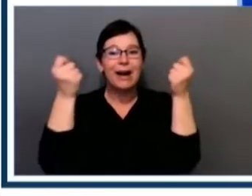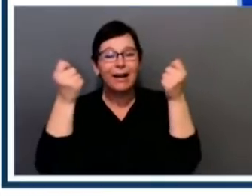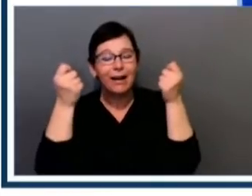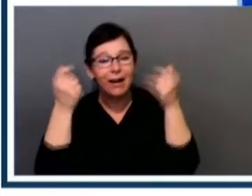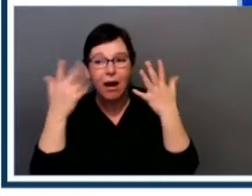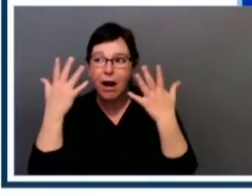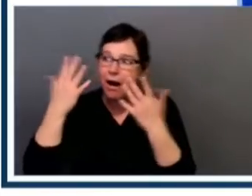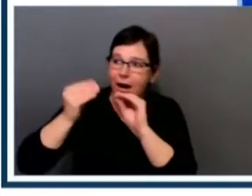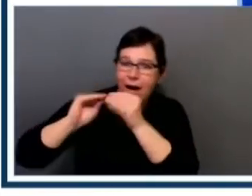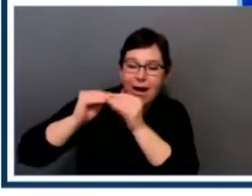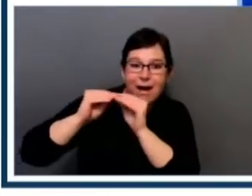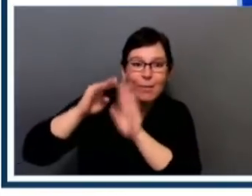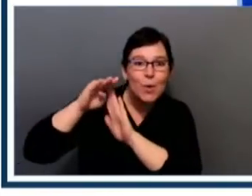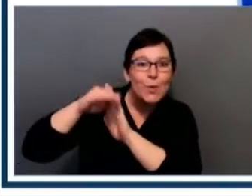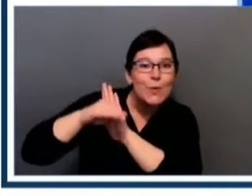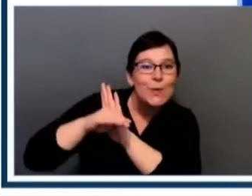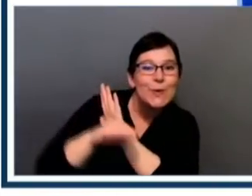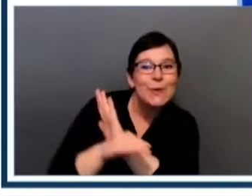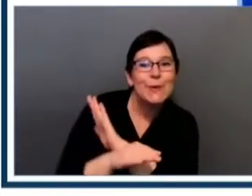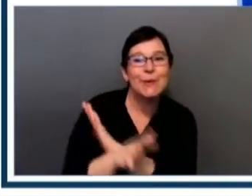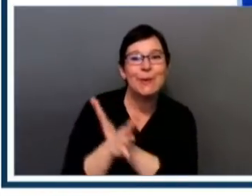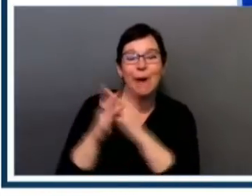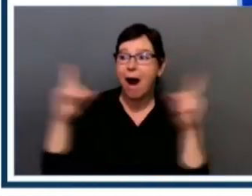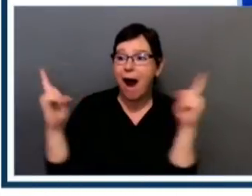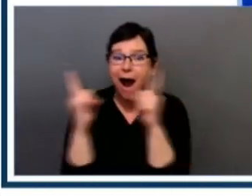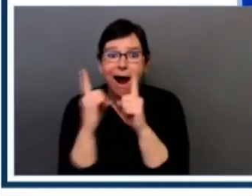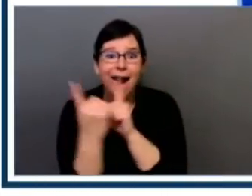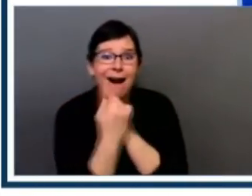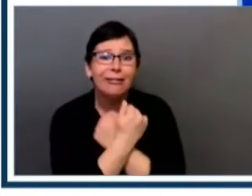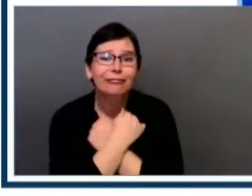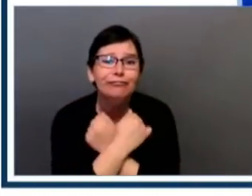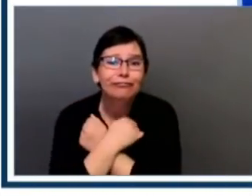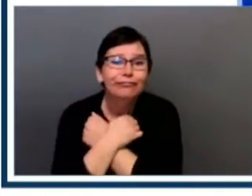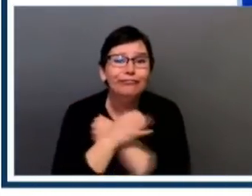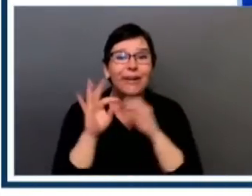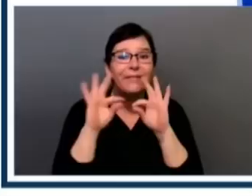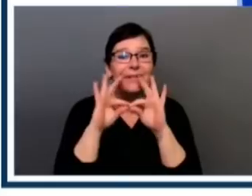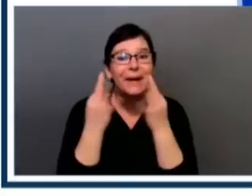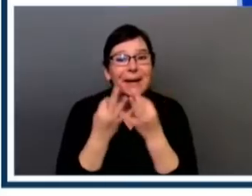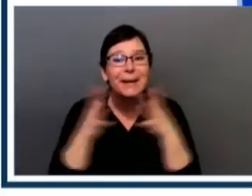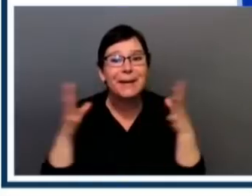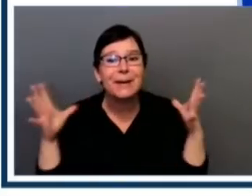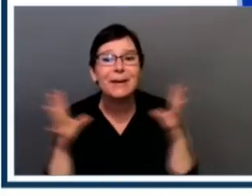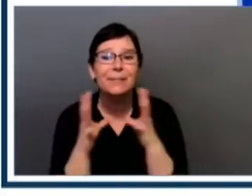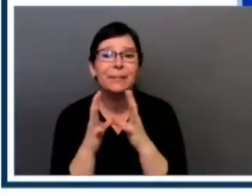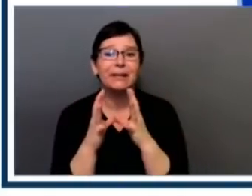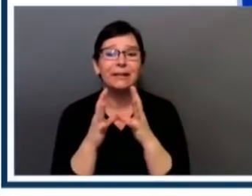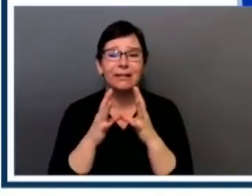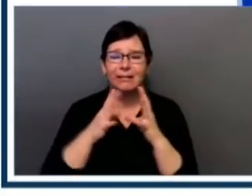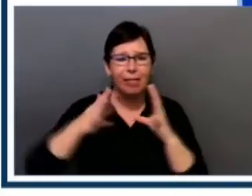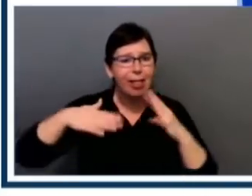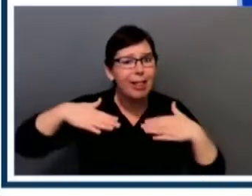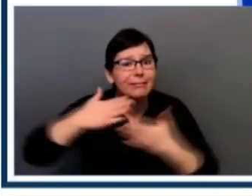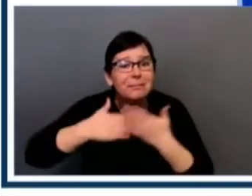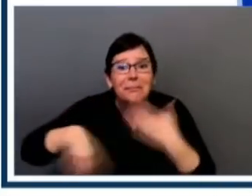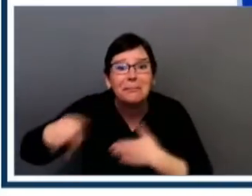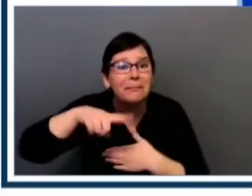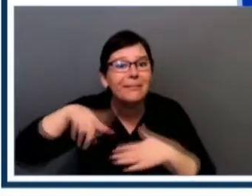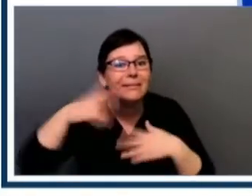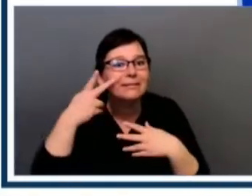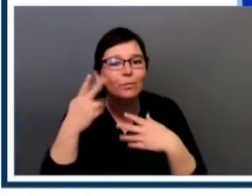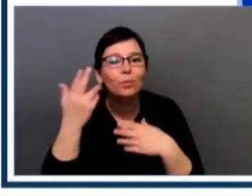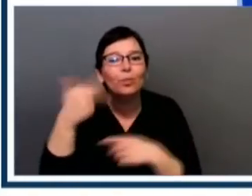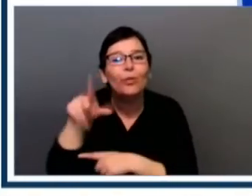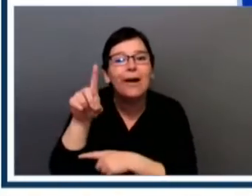grandchildren. But we did come out in incredible numbers to support our families, friends,